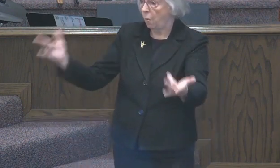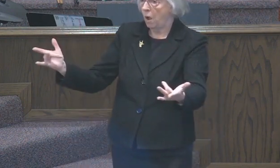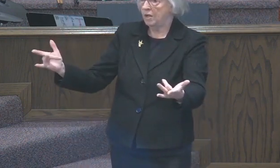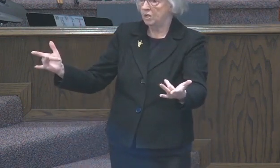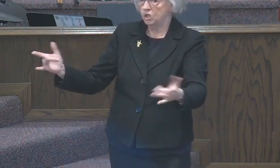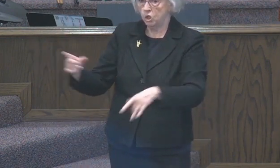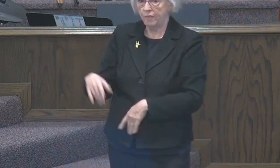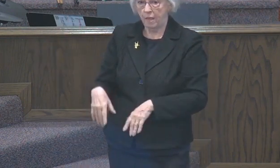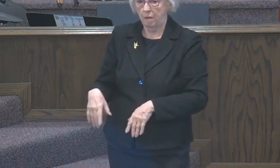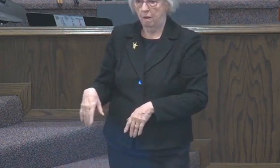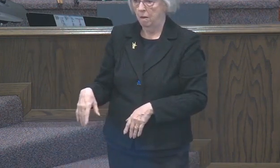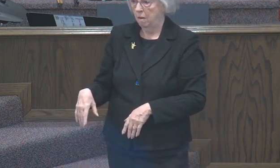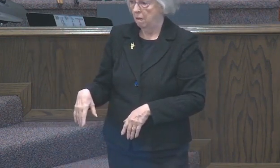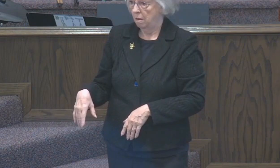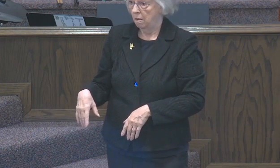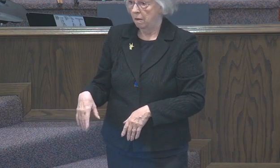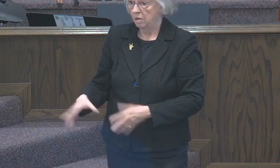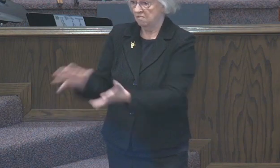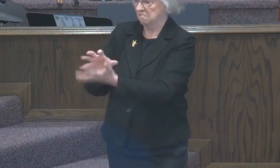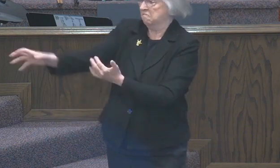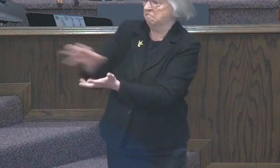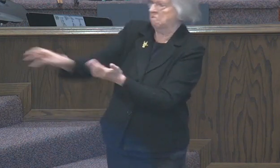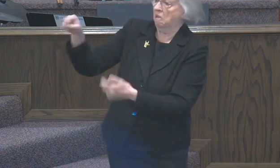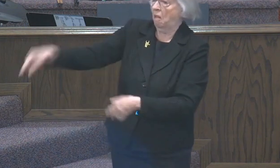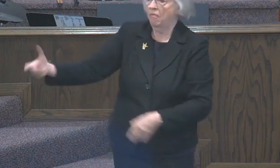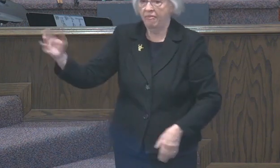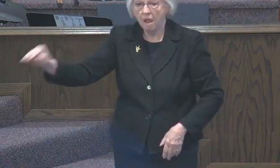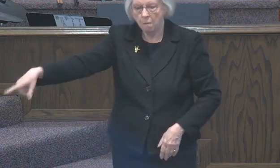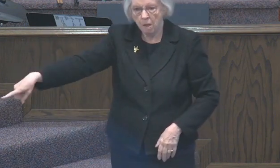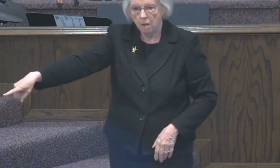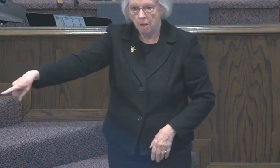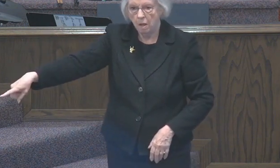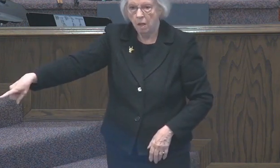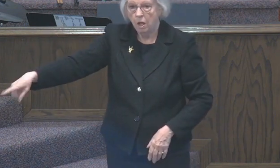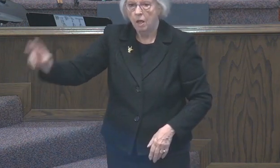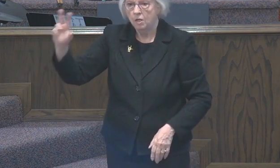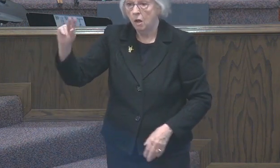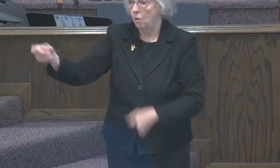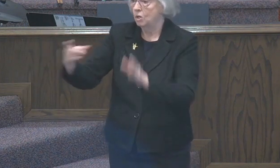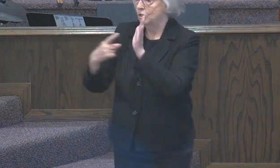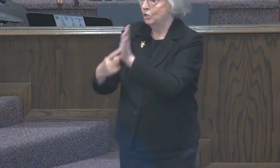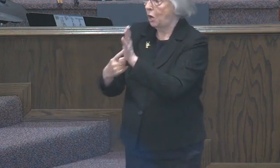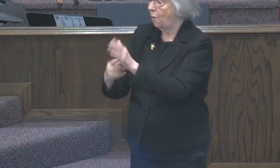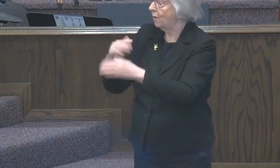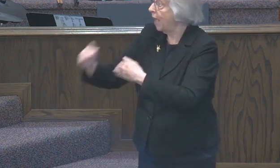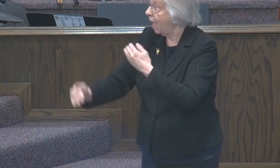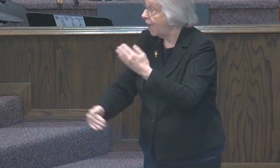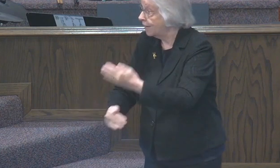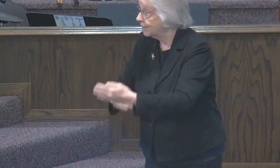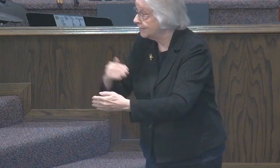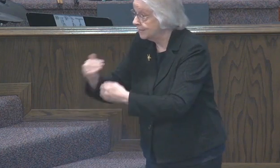the negative way of thinking here. Jesus is giving us a positive, anticipate, you act